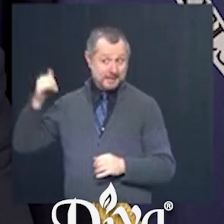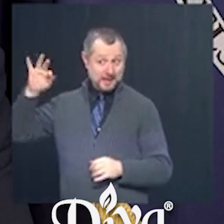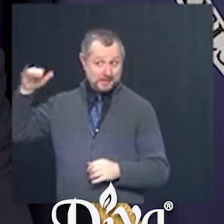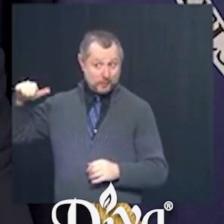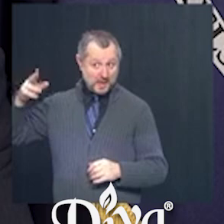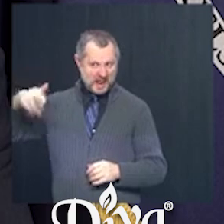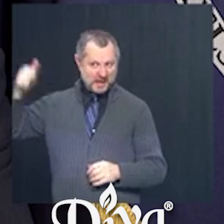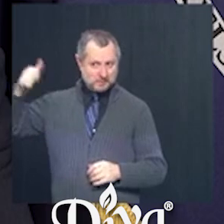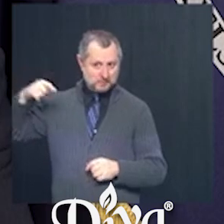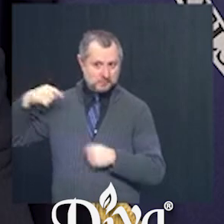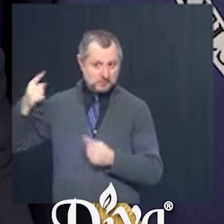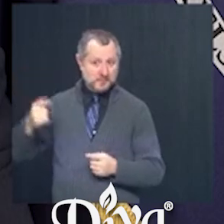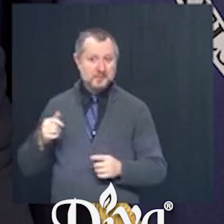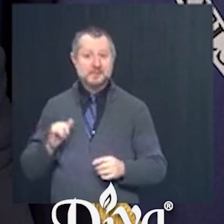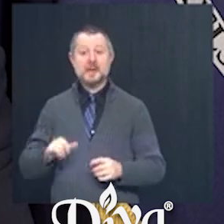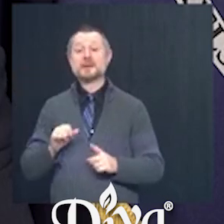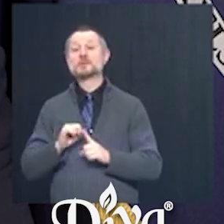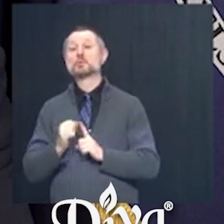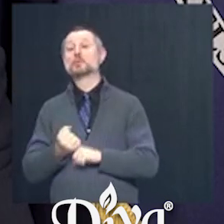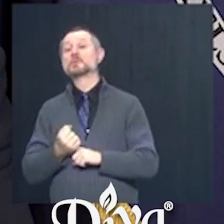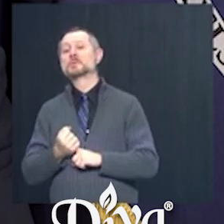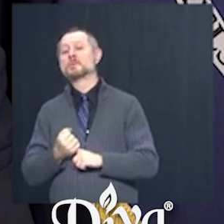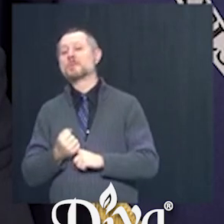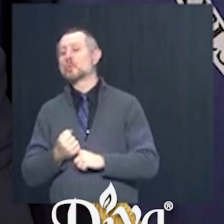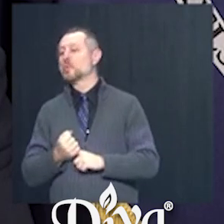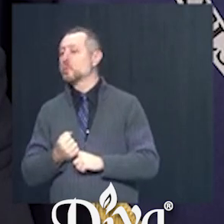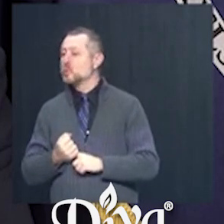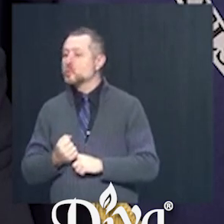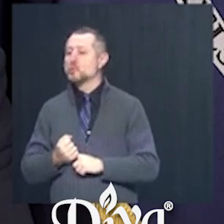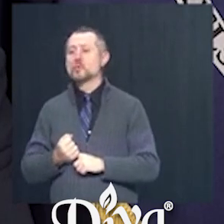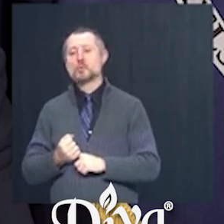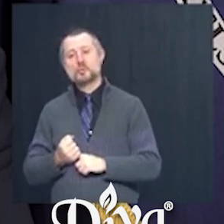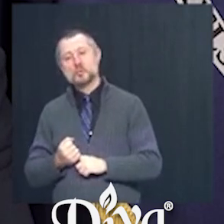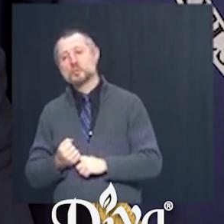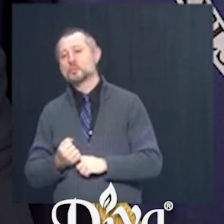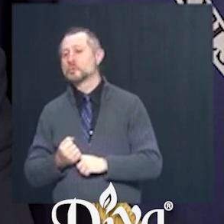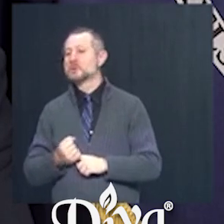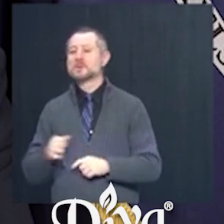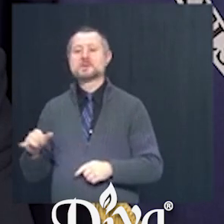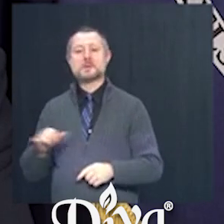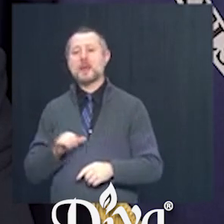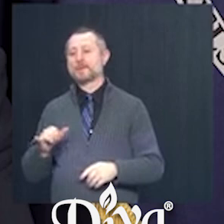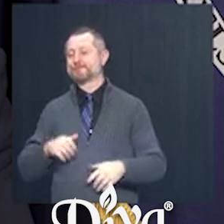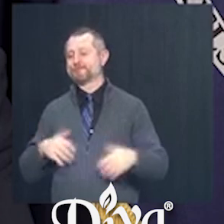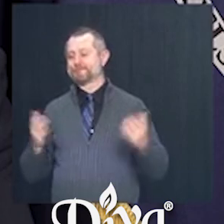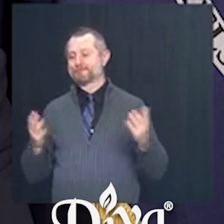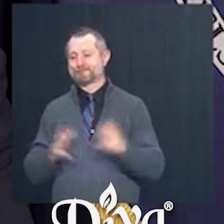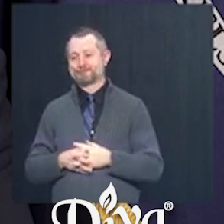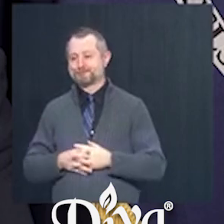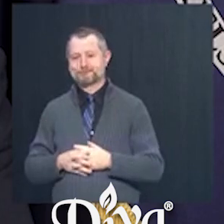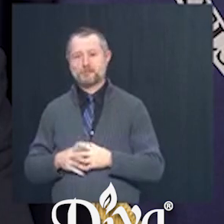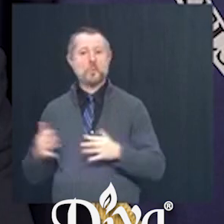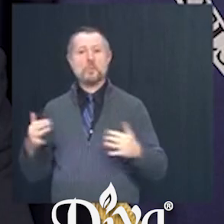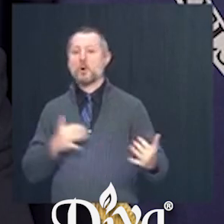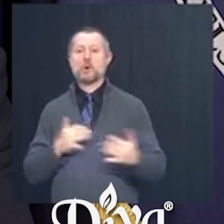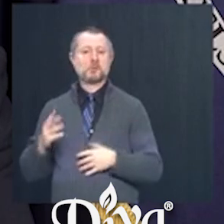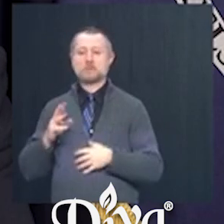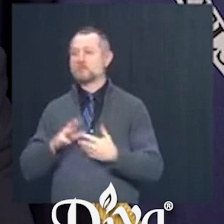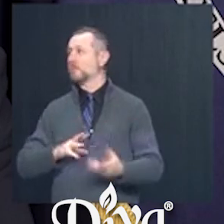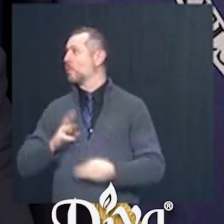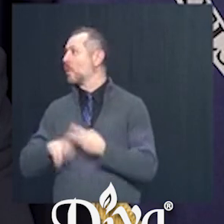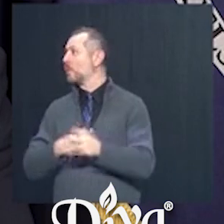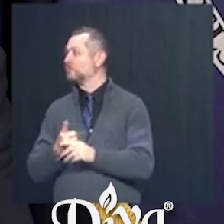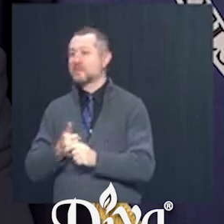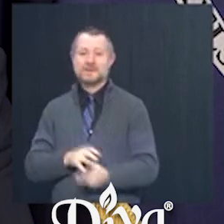a circumstance that was reminiscent of an apocalypse, right?